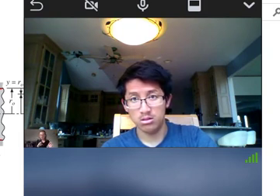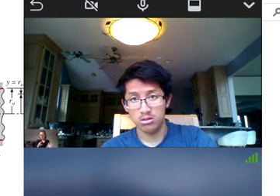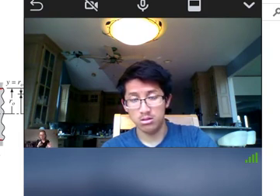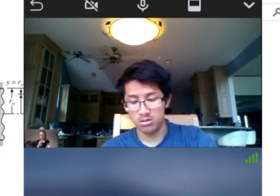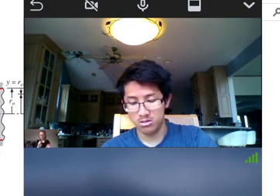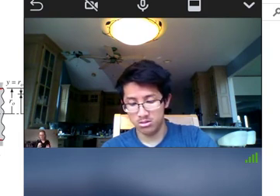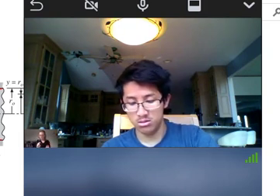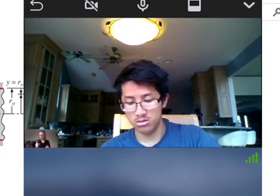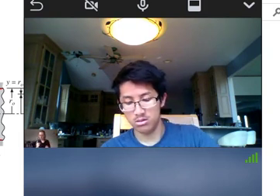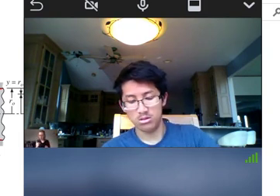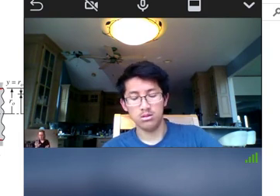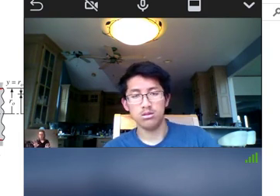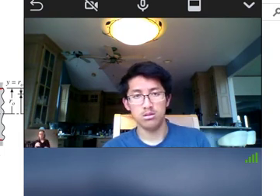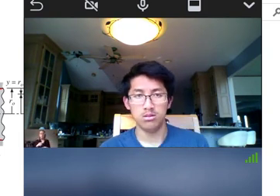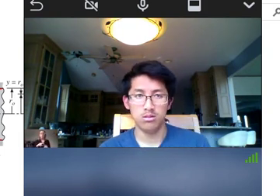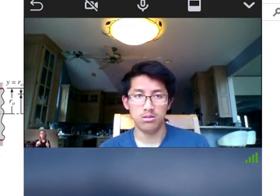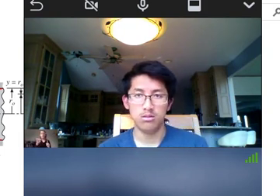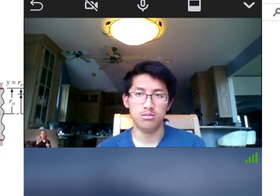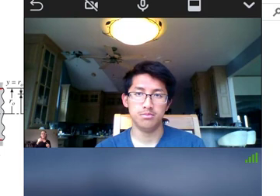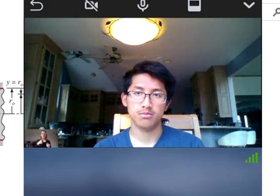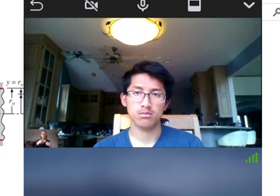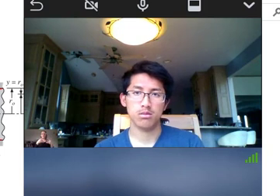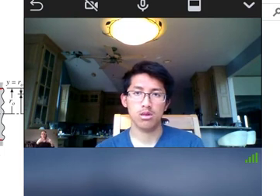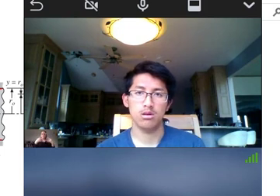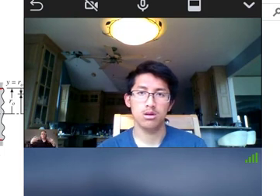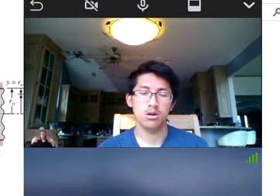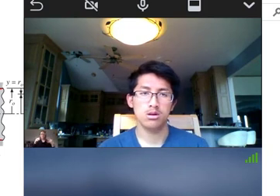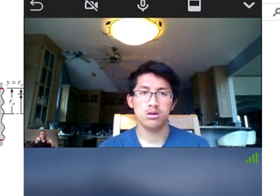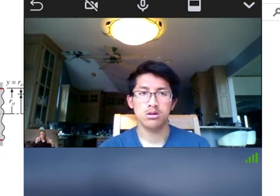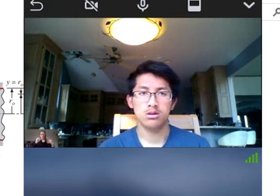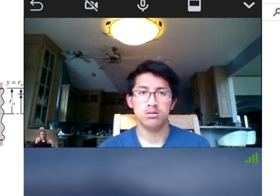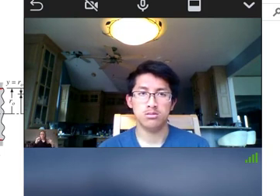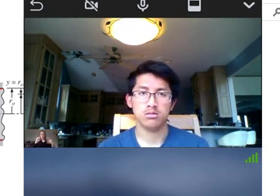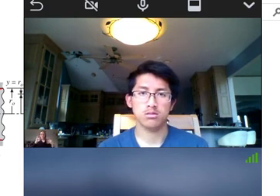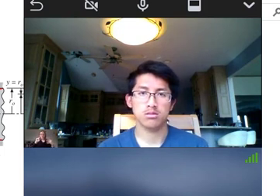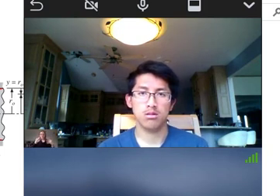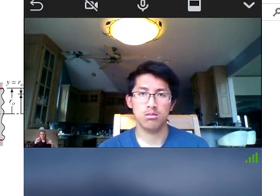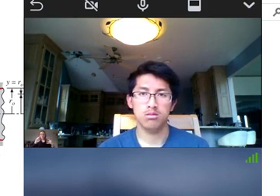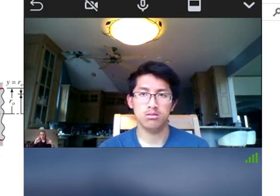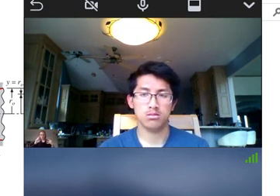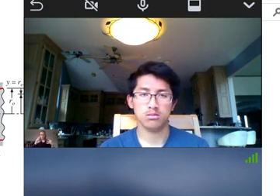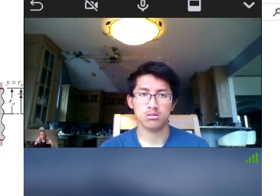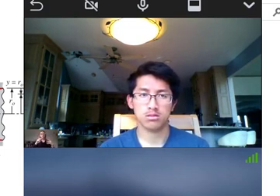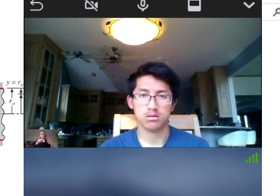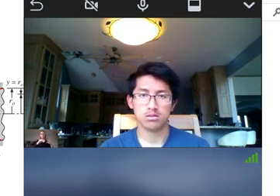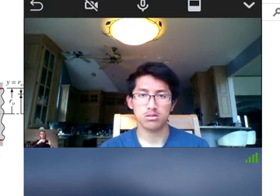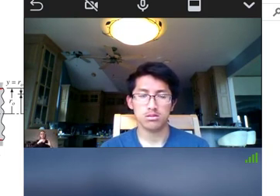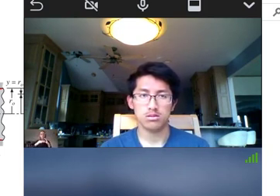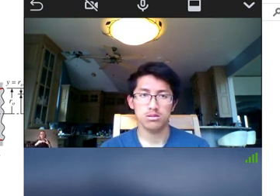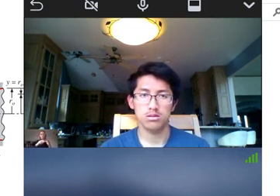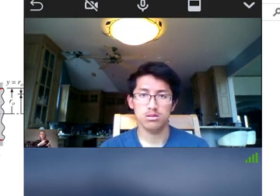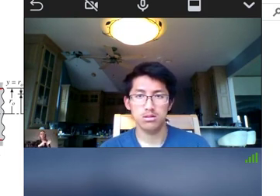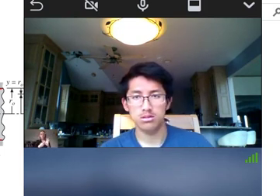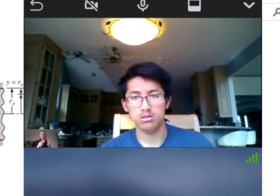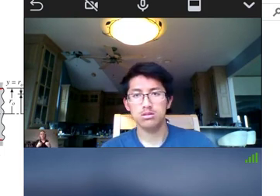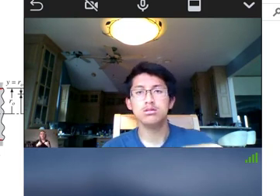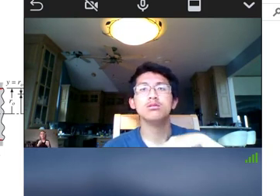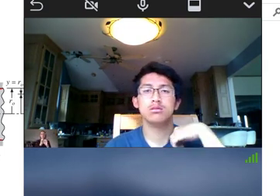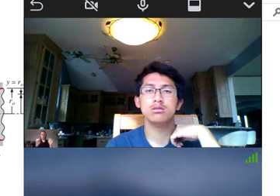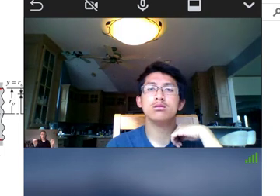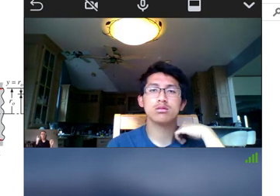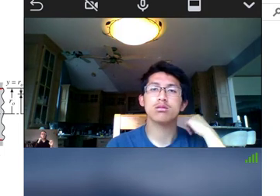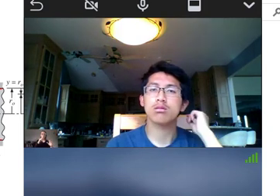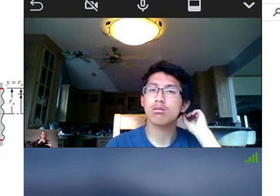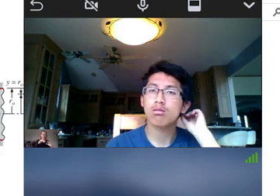flow, then we have equations for the entrance lengths for the hydrodynamics and the thermal case.